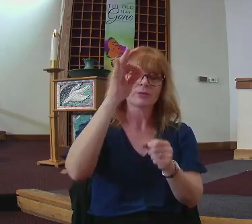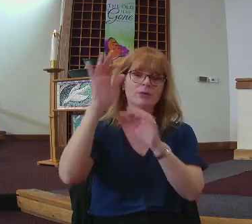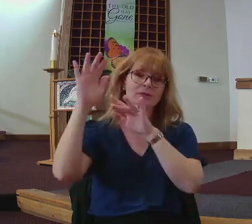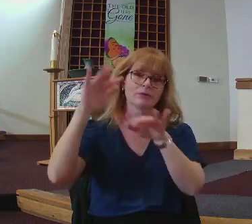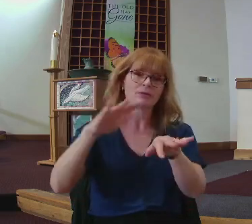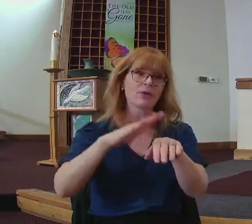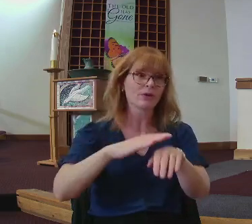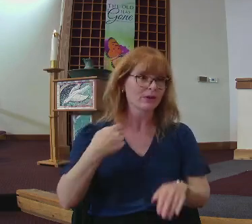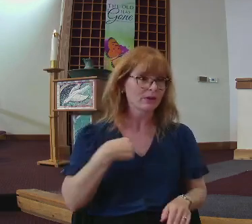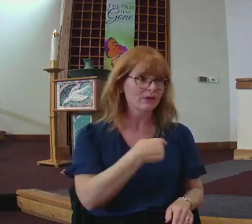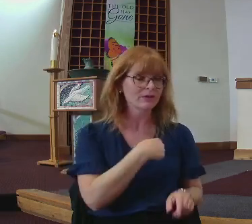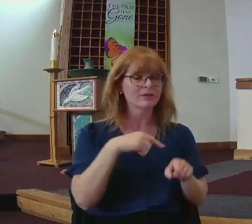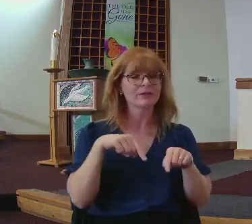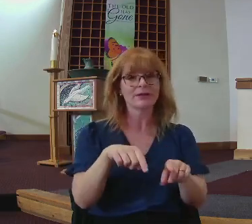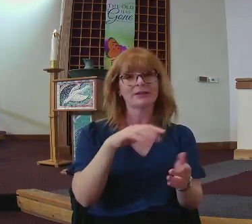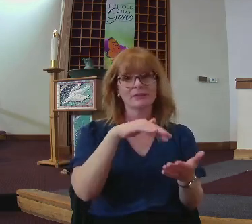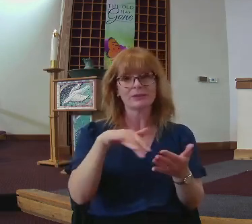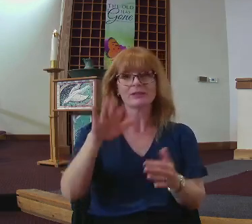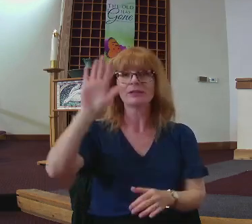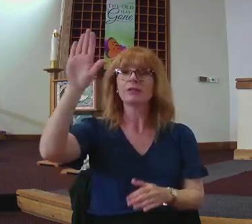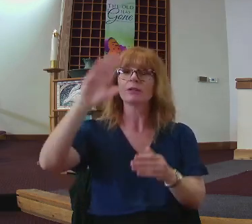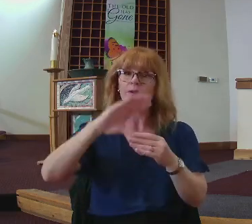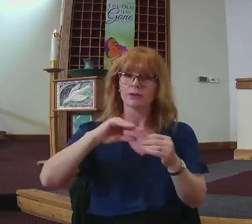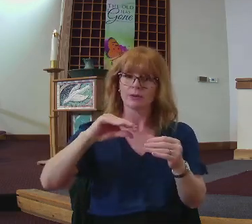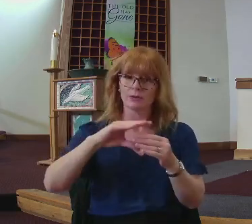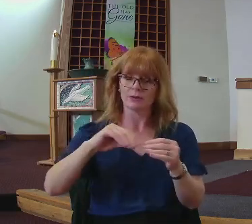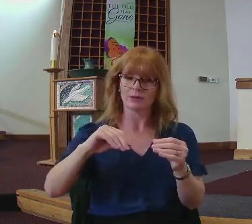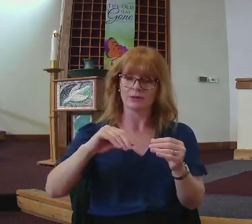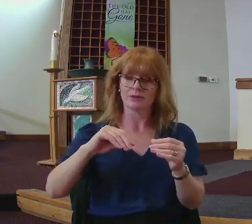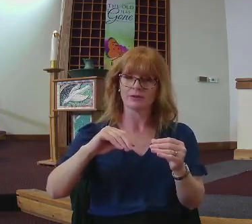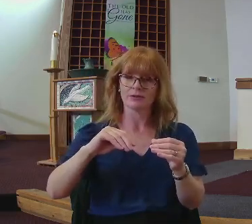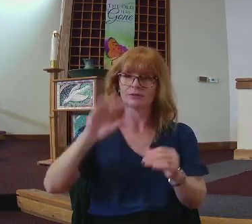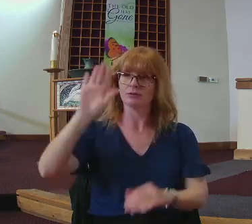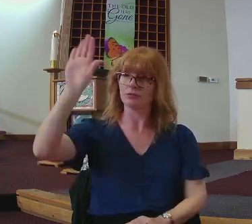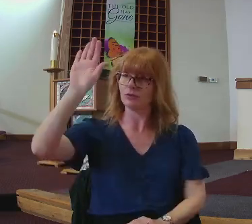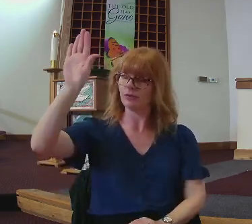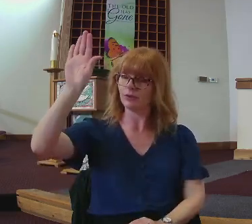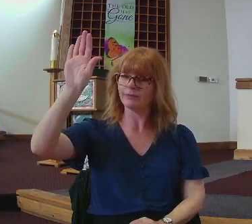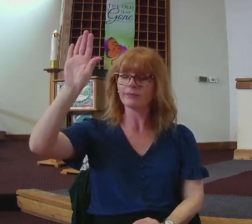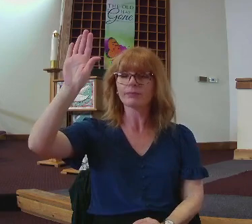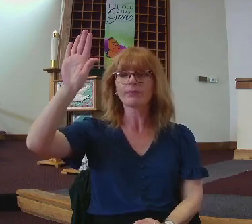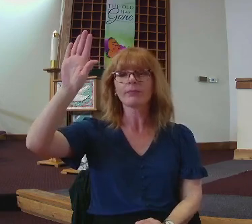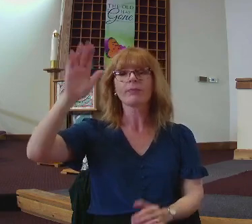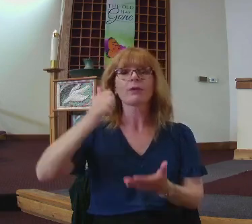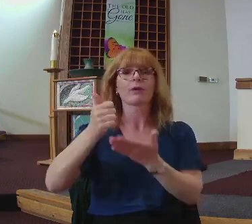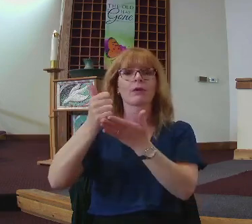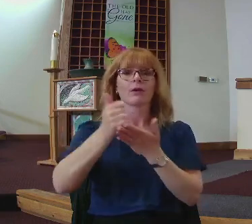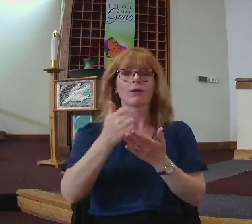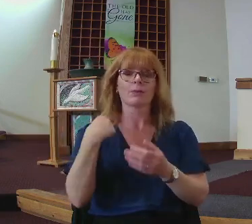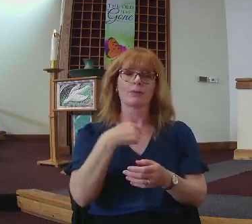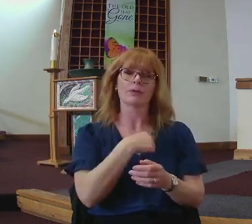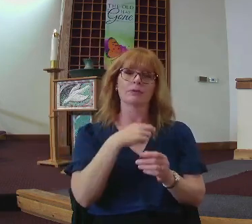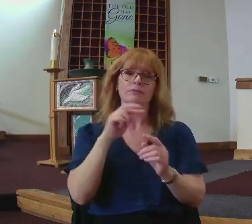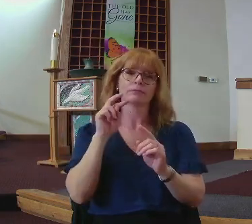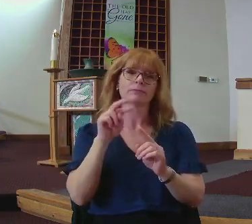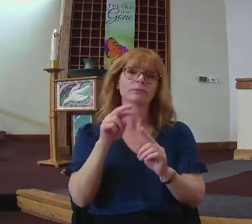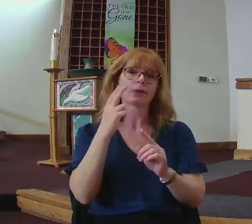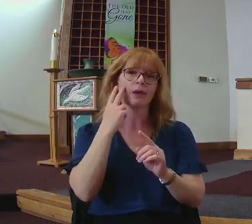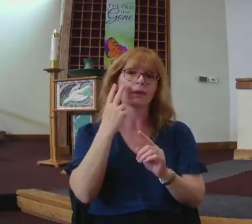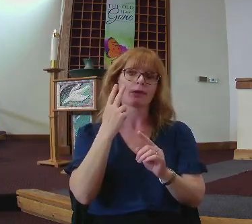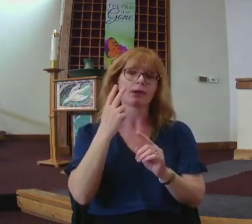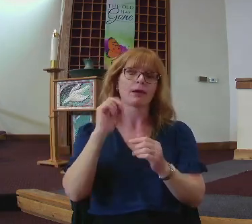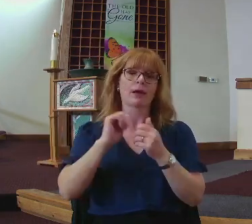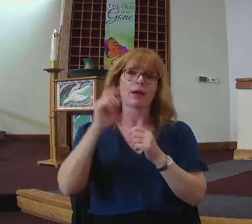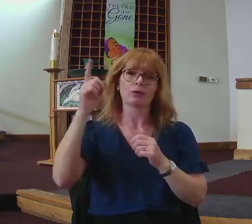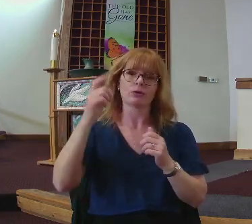upon us as we study your word and world. Help us to perceive the ways in which you are revealing yourself